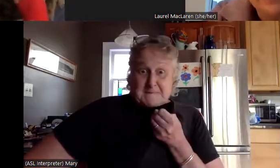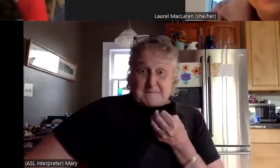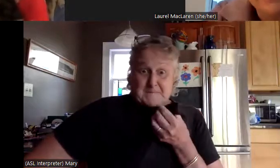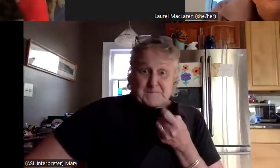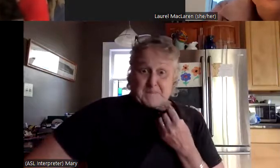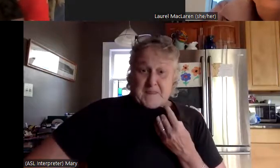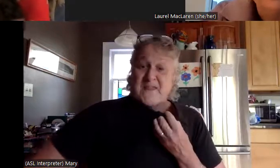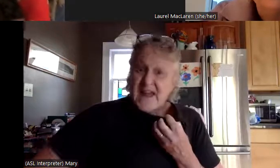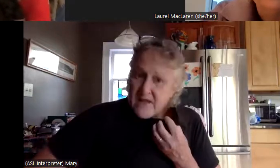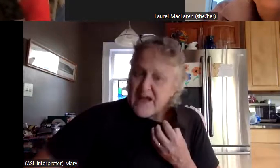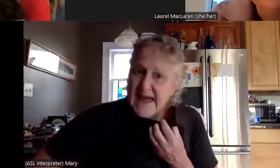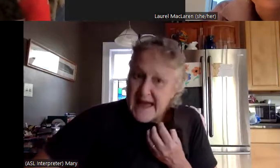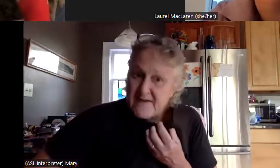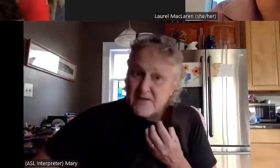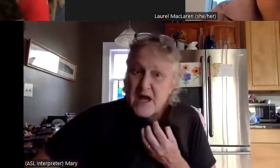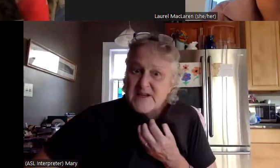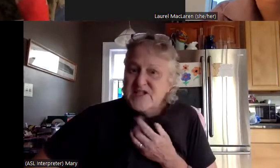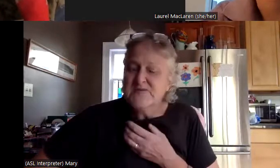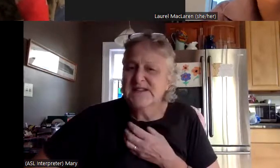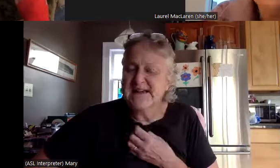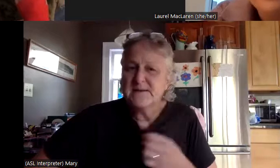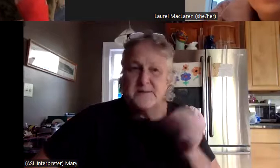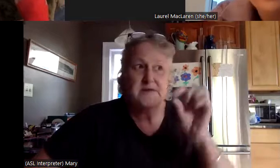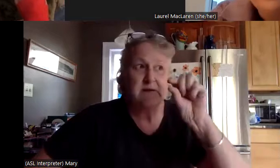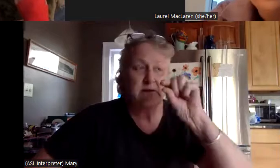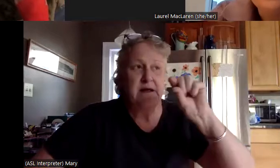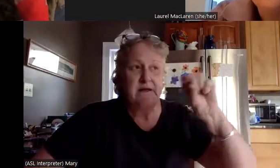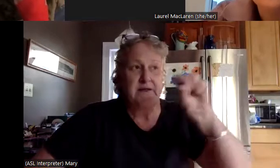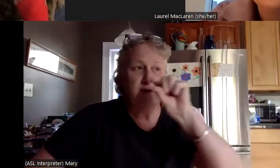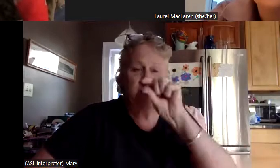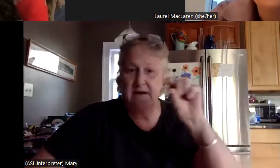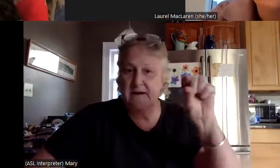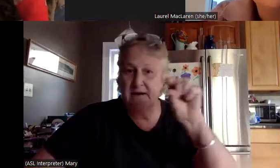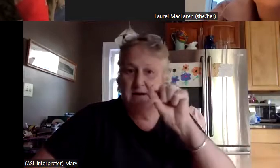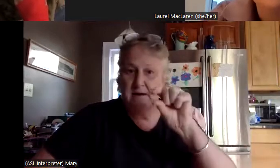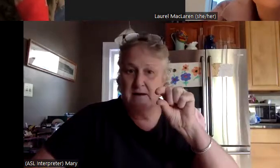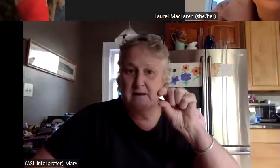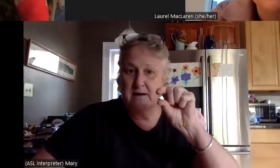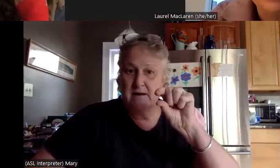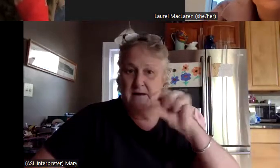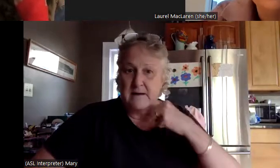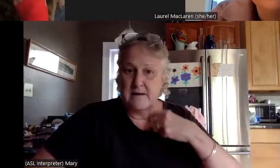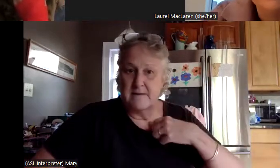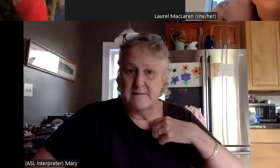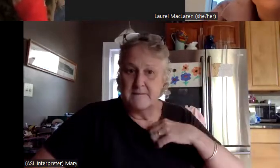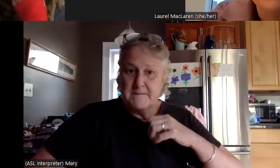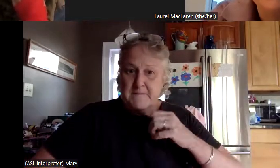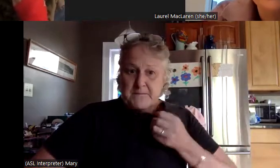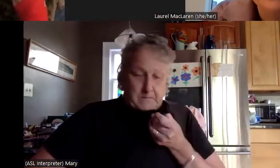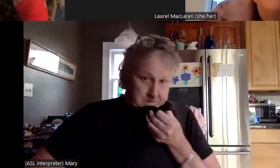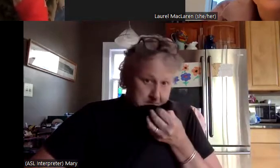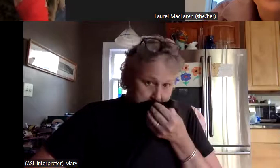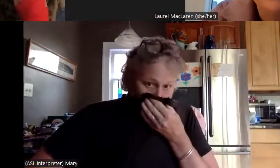placenta? They have, I mean, she was like the Like, what is The- it hooked onto? The eggshell? It's getting some